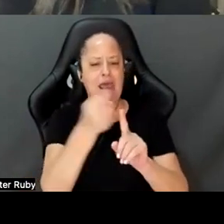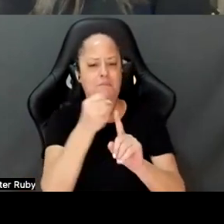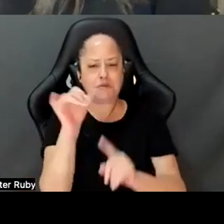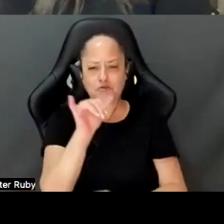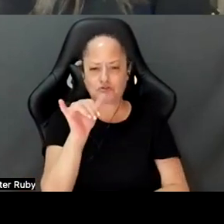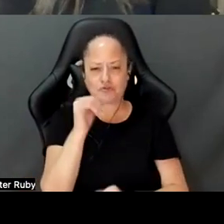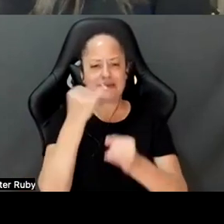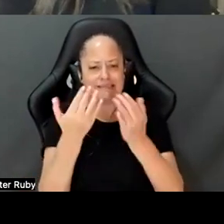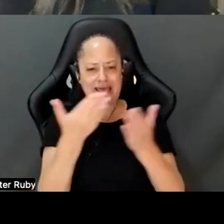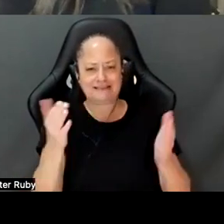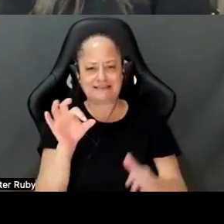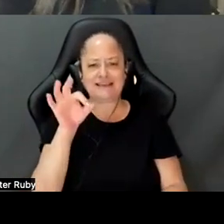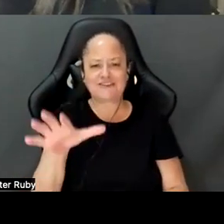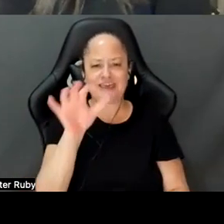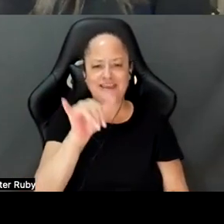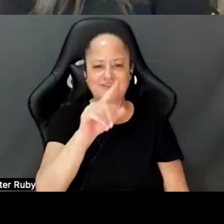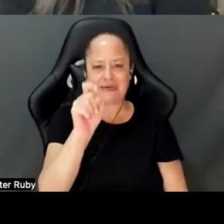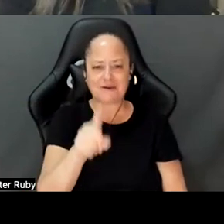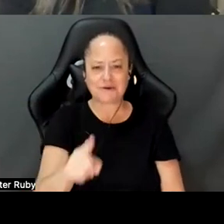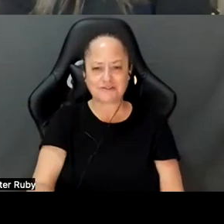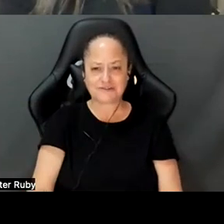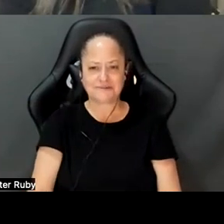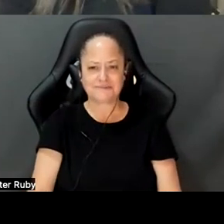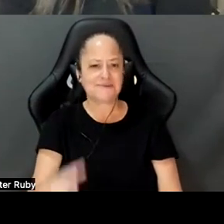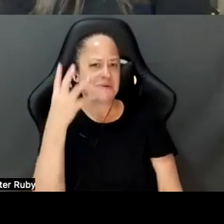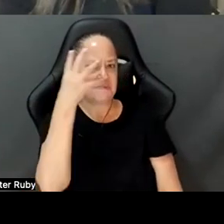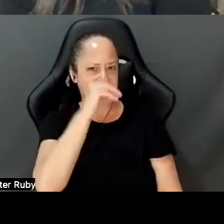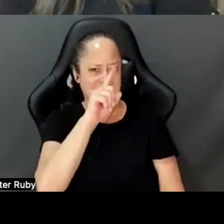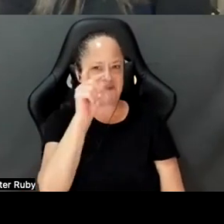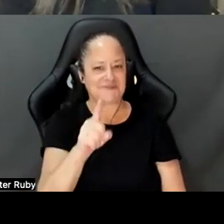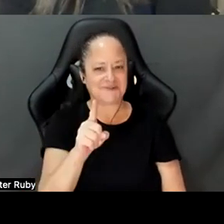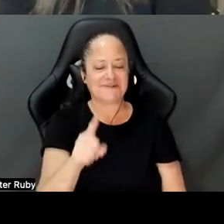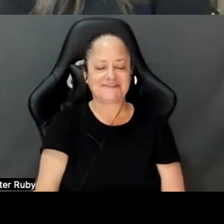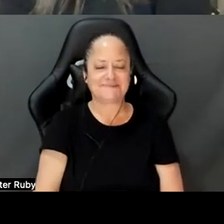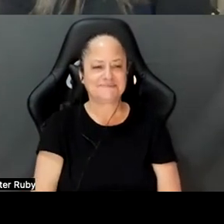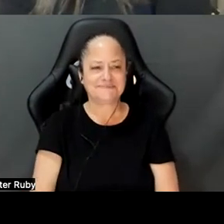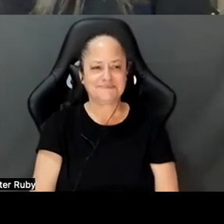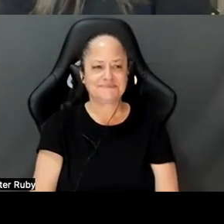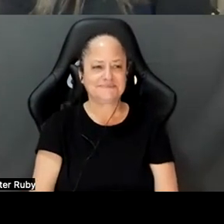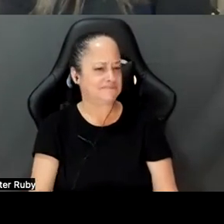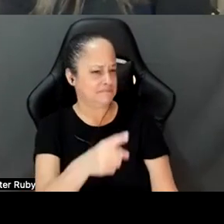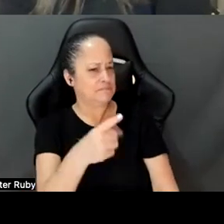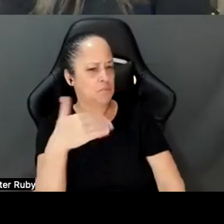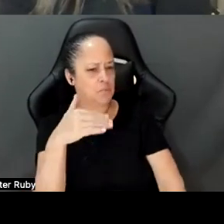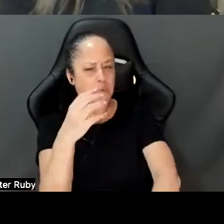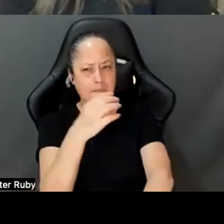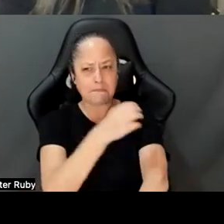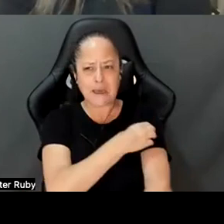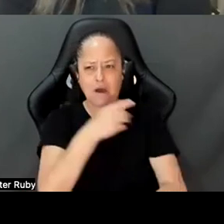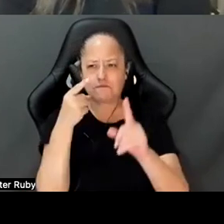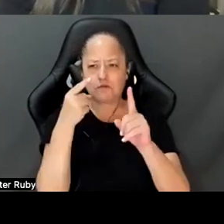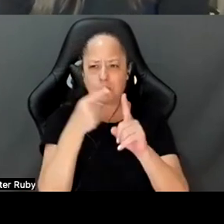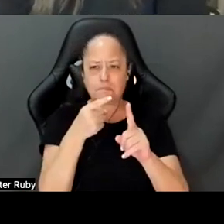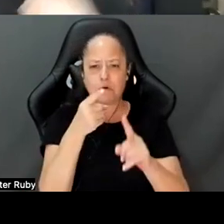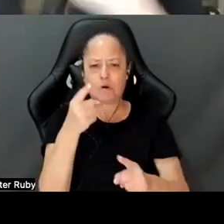that's the last thing I will say to that question. Beautiful question, by the way. And that's such a powerful, powerful point, because when